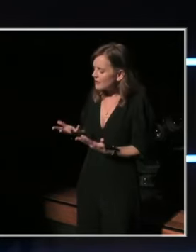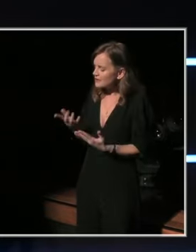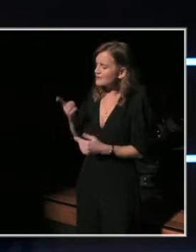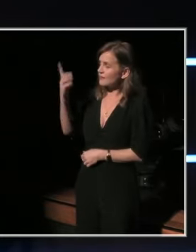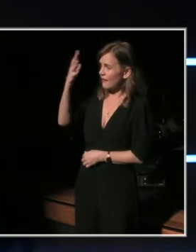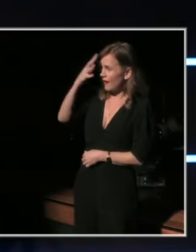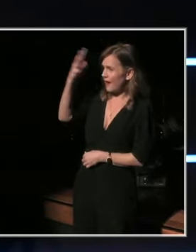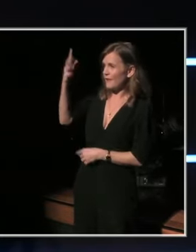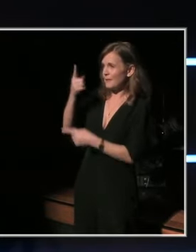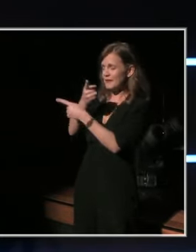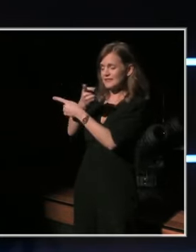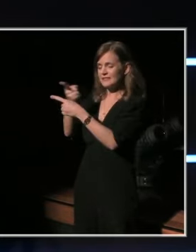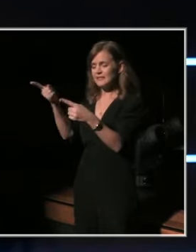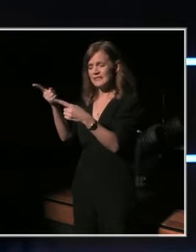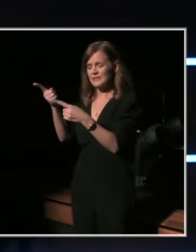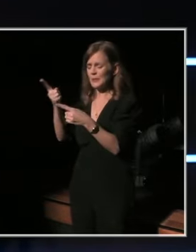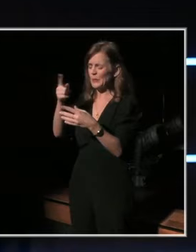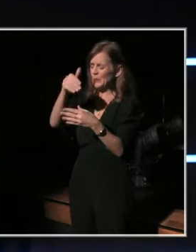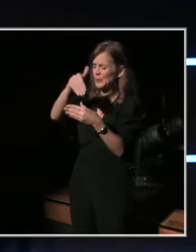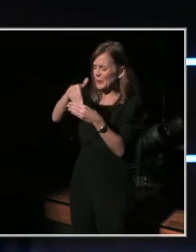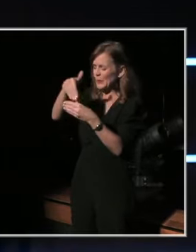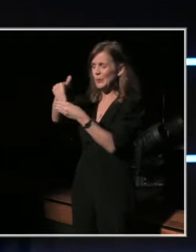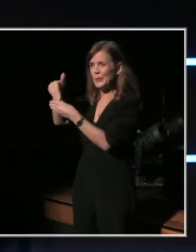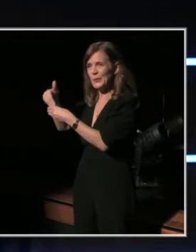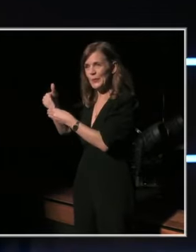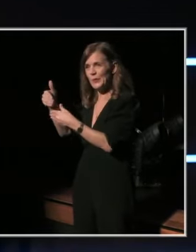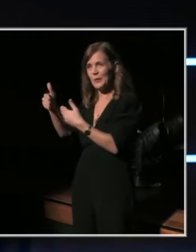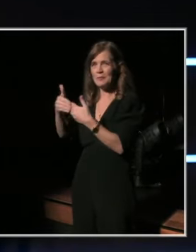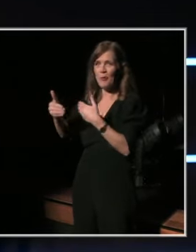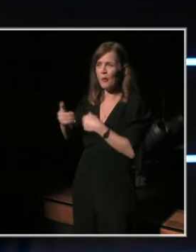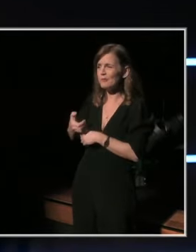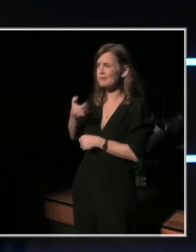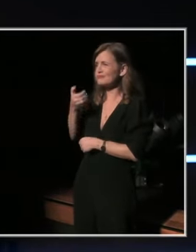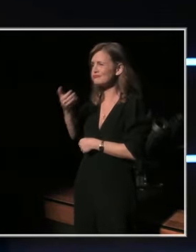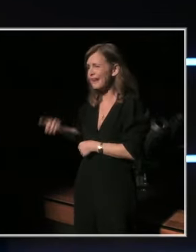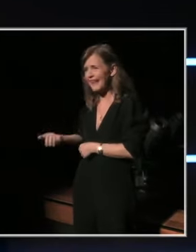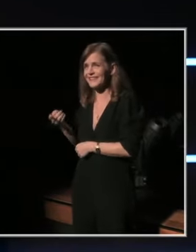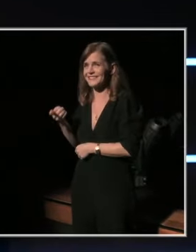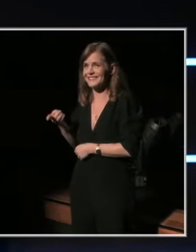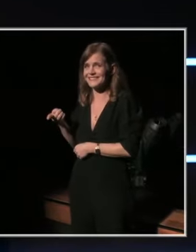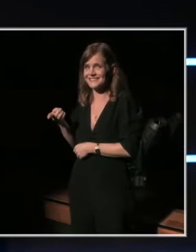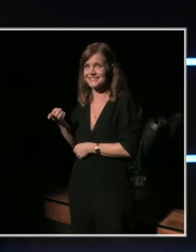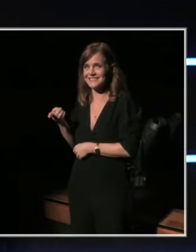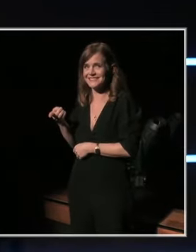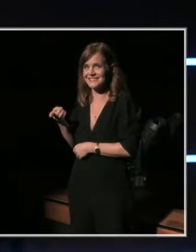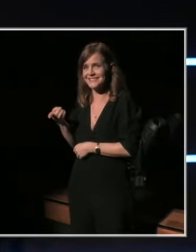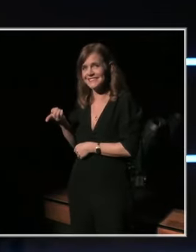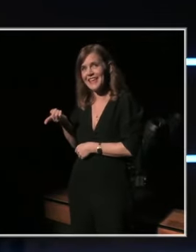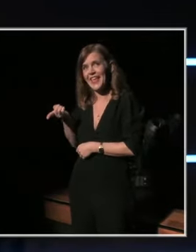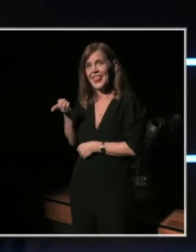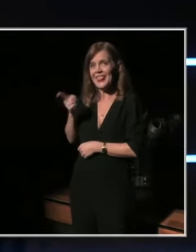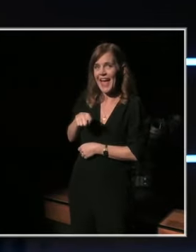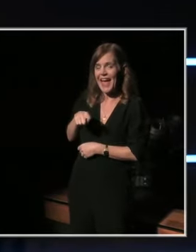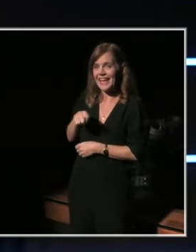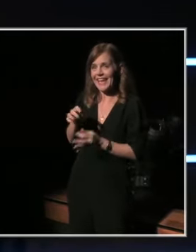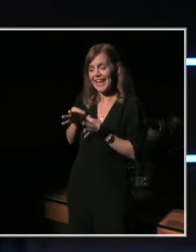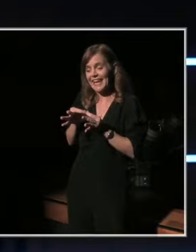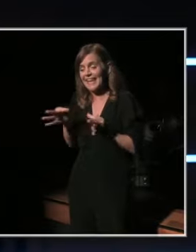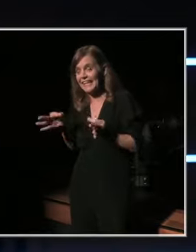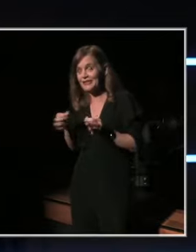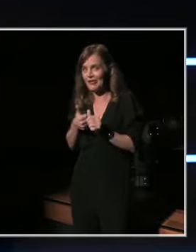government contains more pricks than a